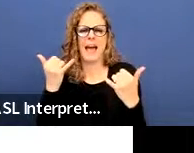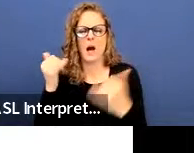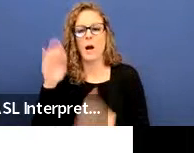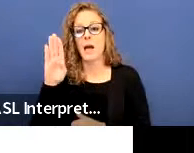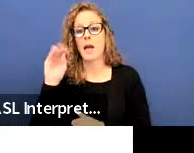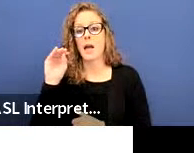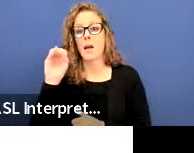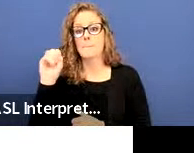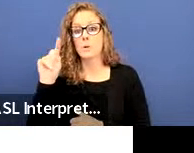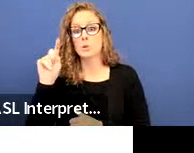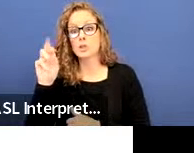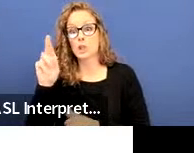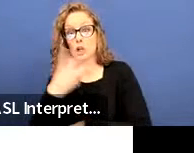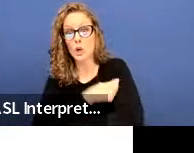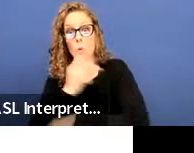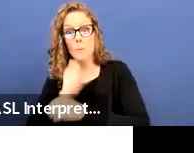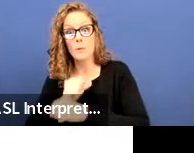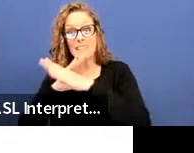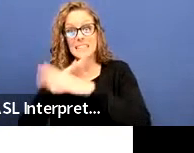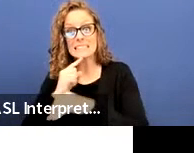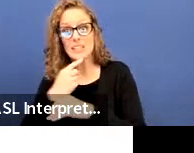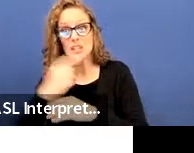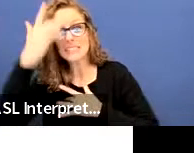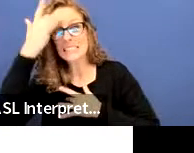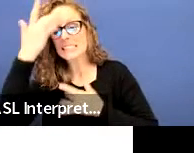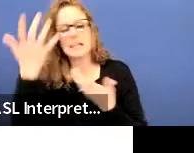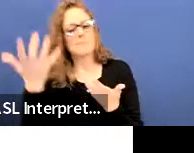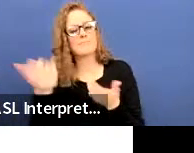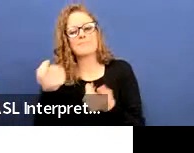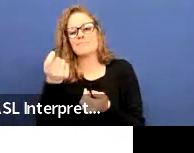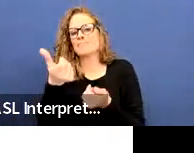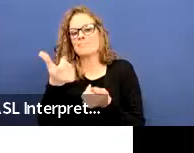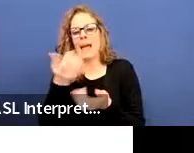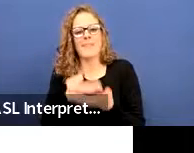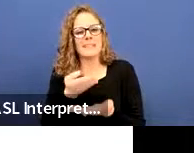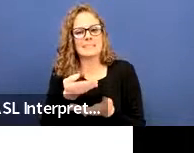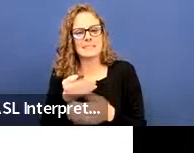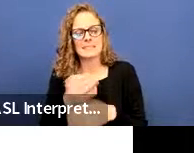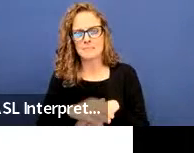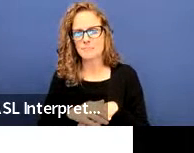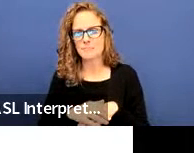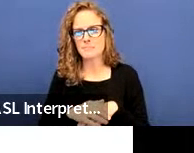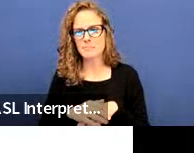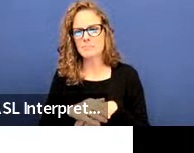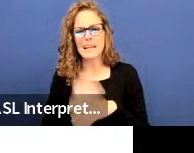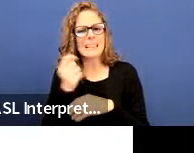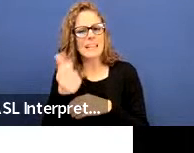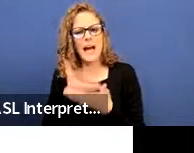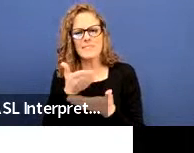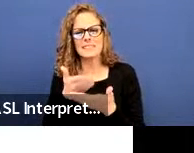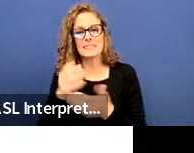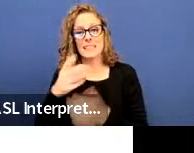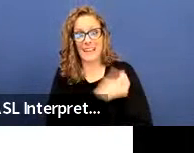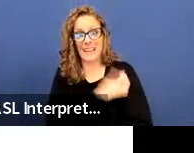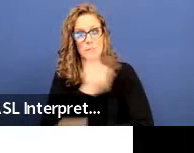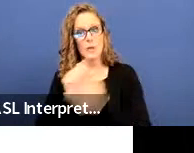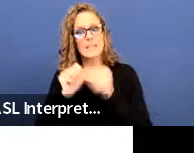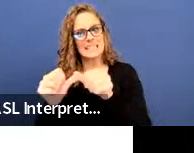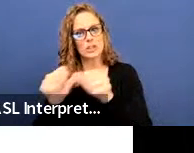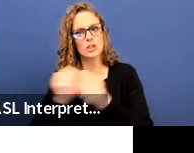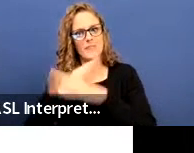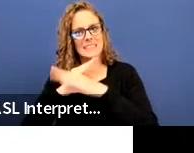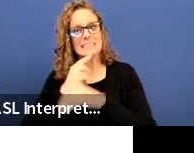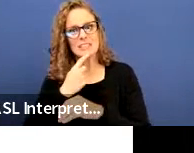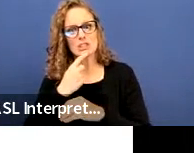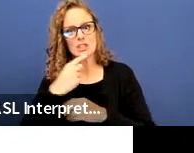disease. There's, again, a little bit of early evidence to suggest that vaccines will continue to prevent severe disease. I know some experts think that